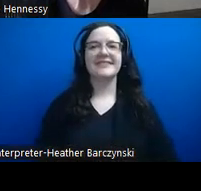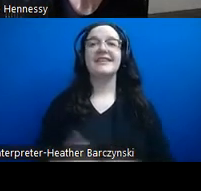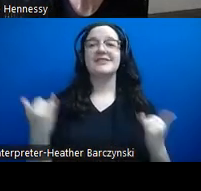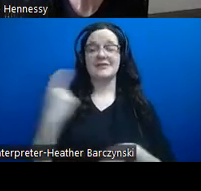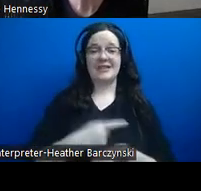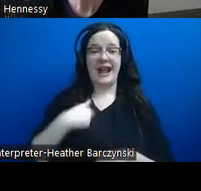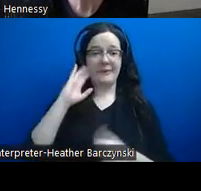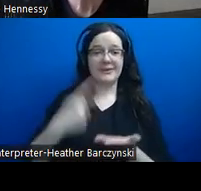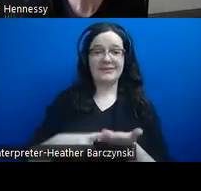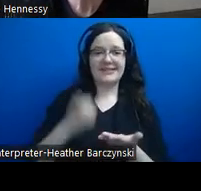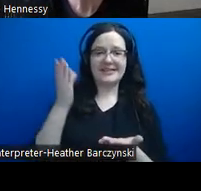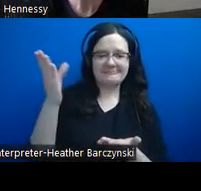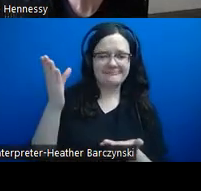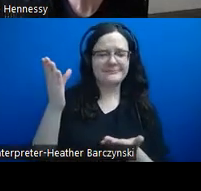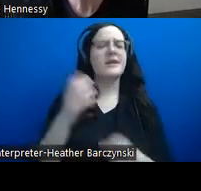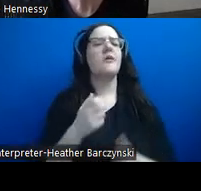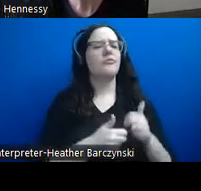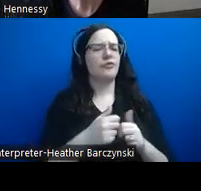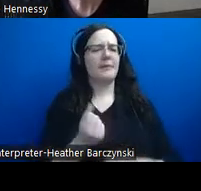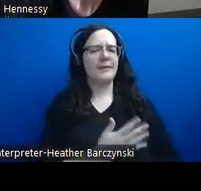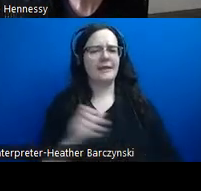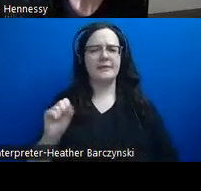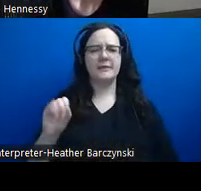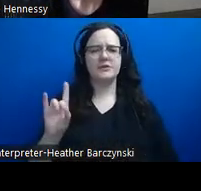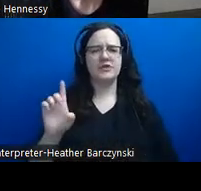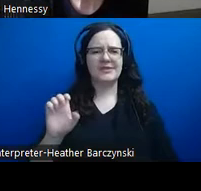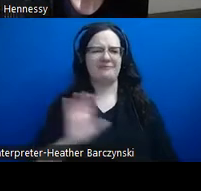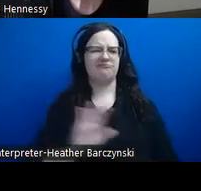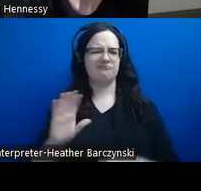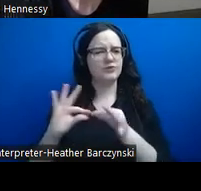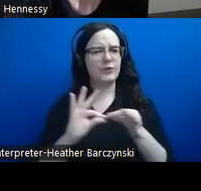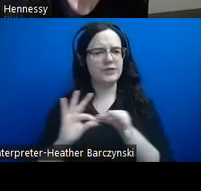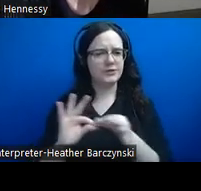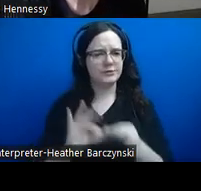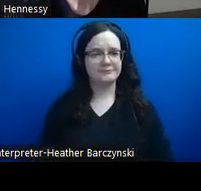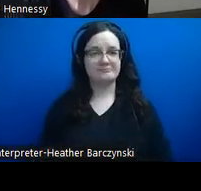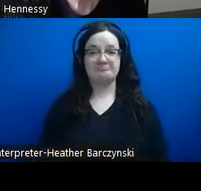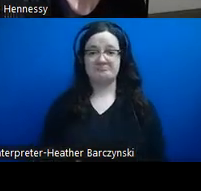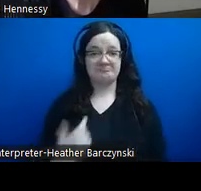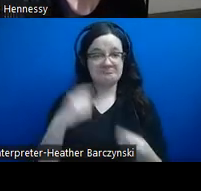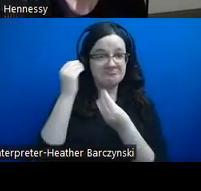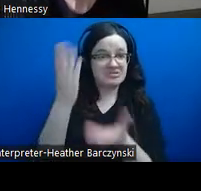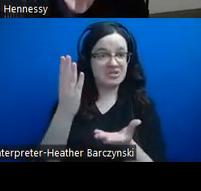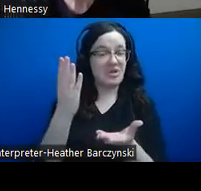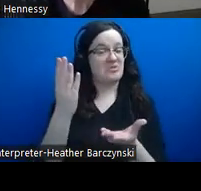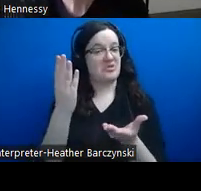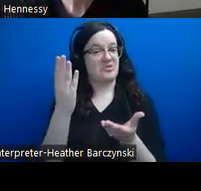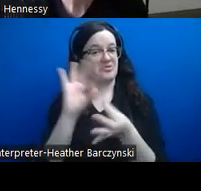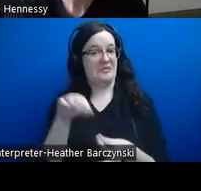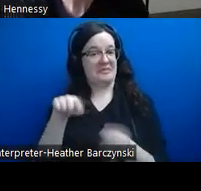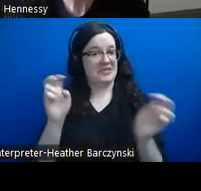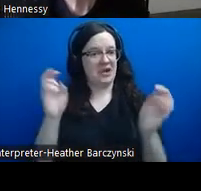relationship between problem gambling and suicide. I have no disclosures to report in relation to this